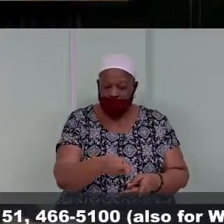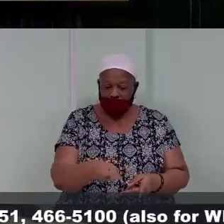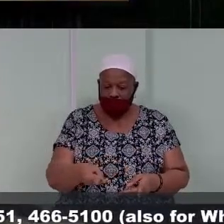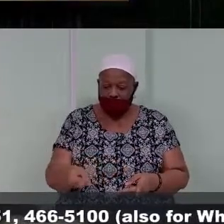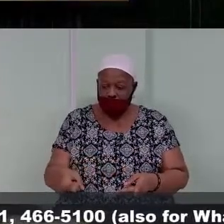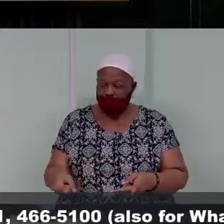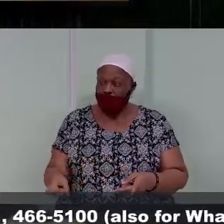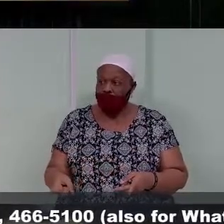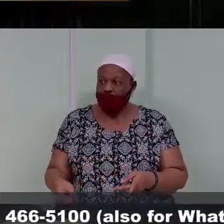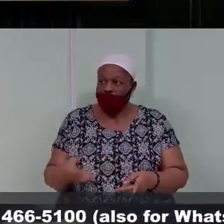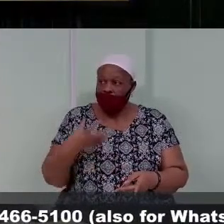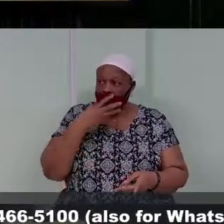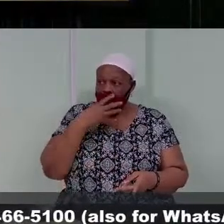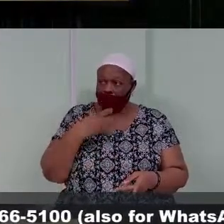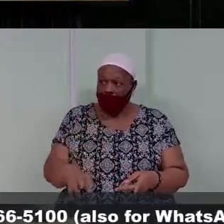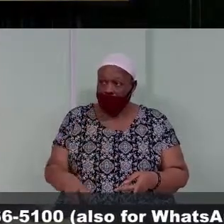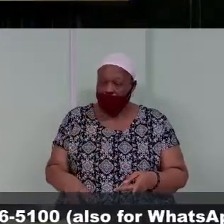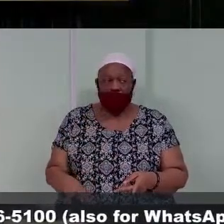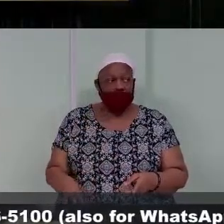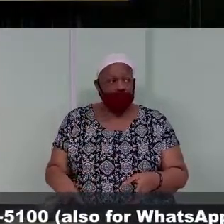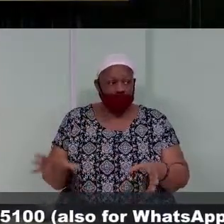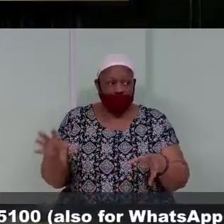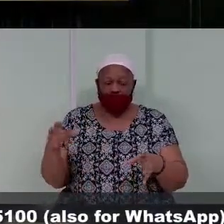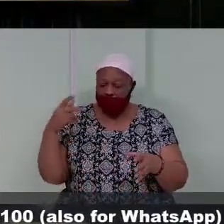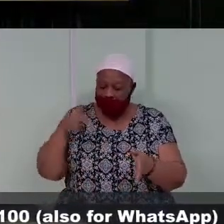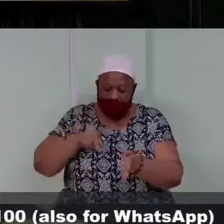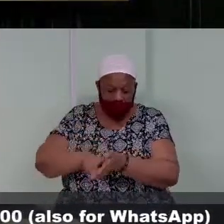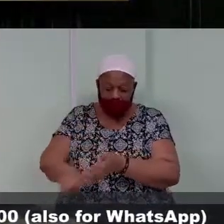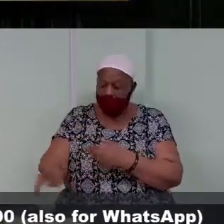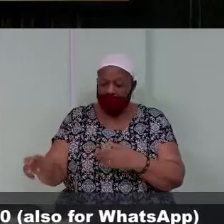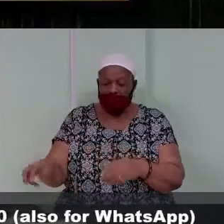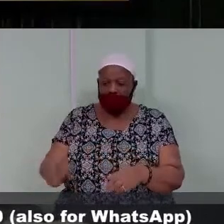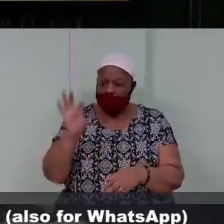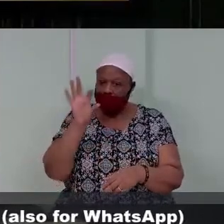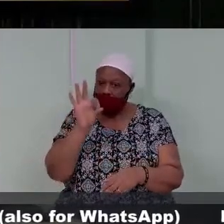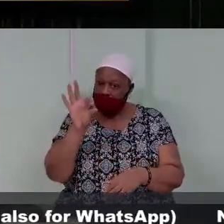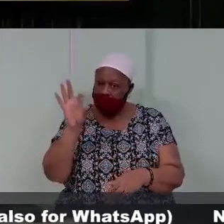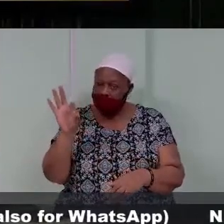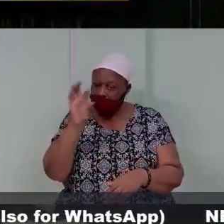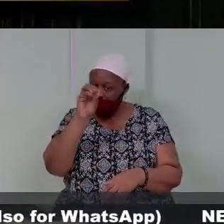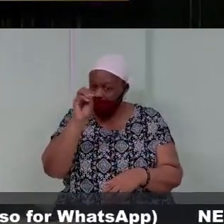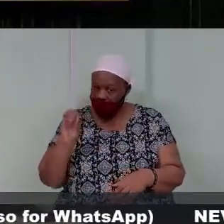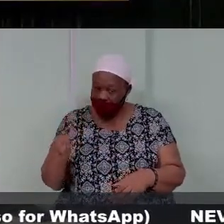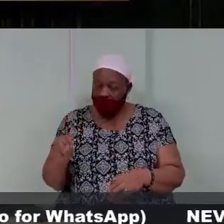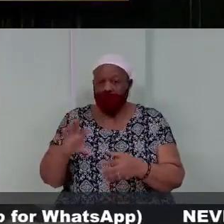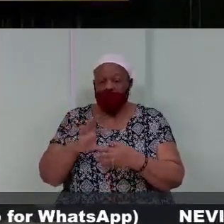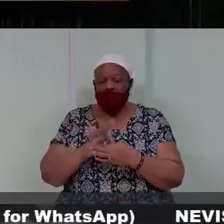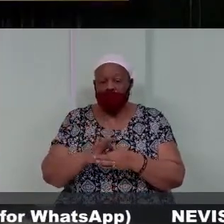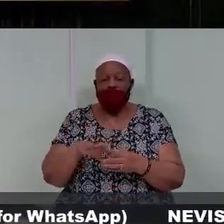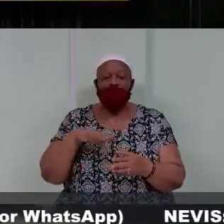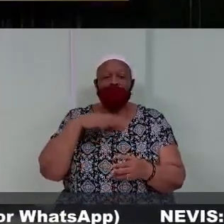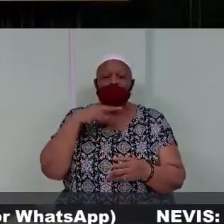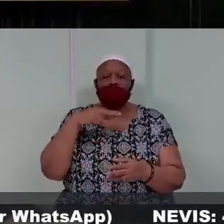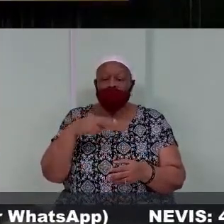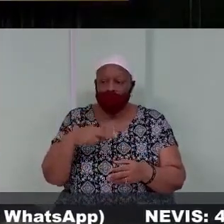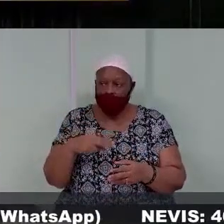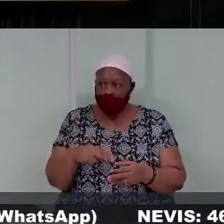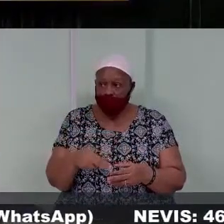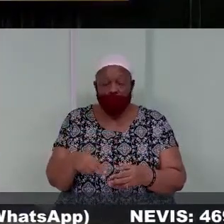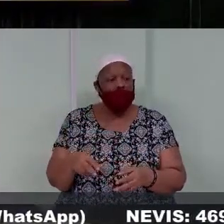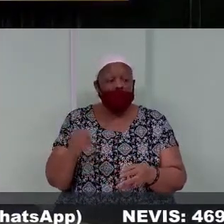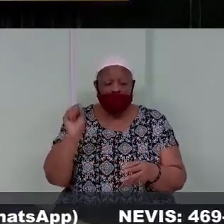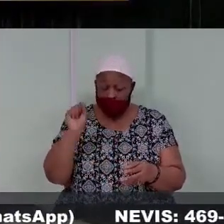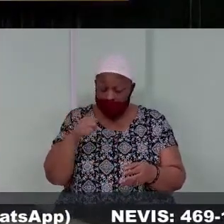it can kill up to 99% of germs and viruses. And yes, it would come in handy